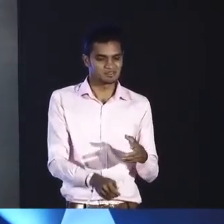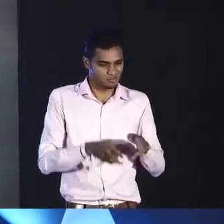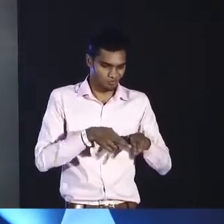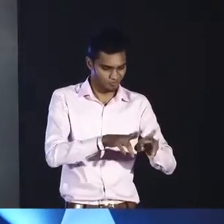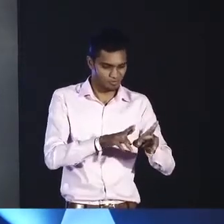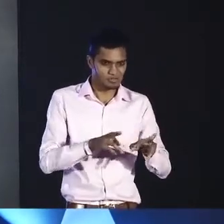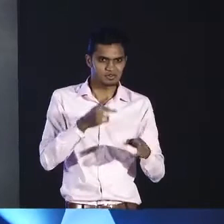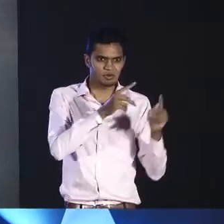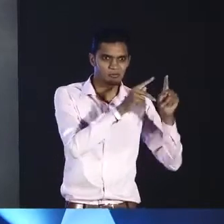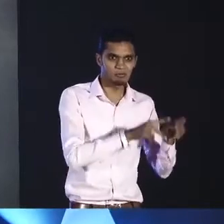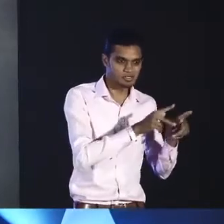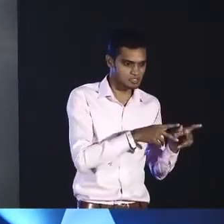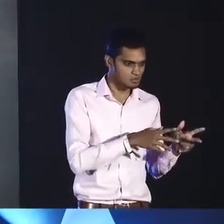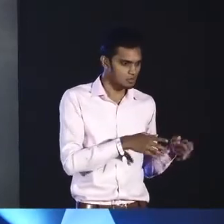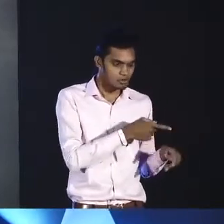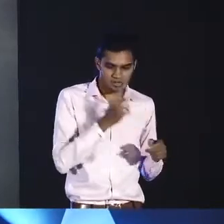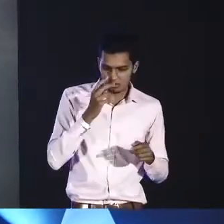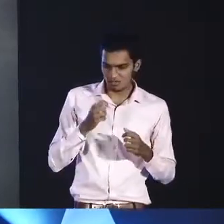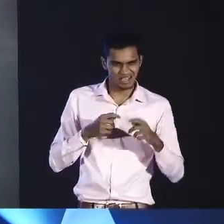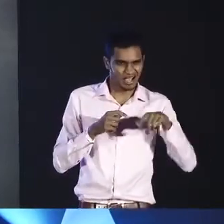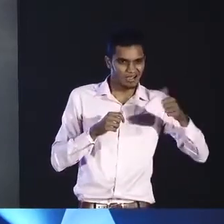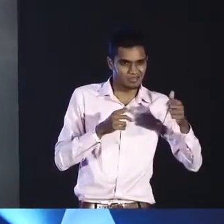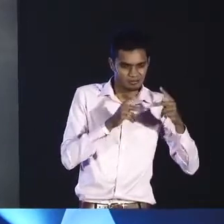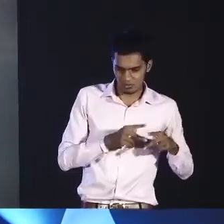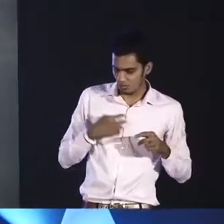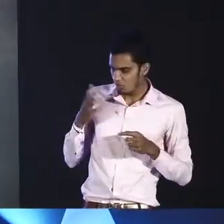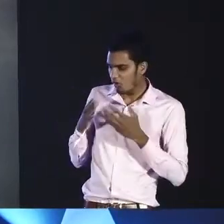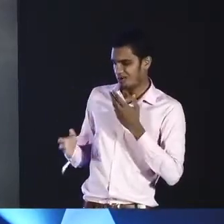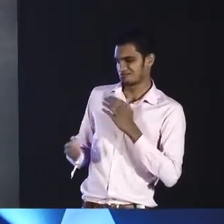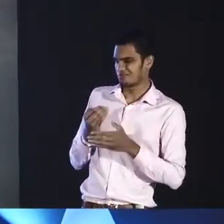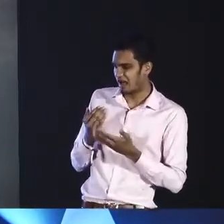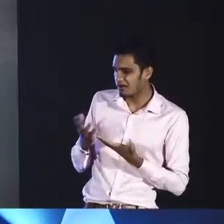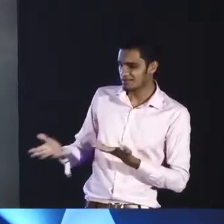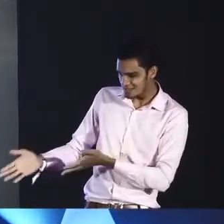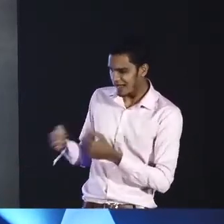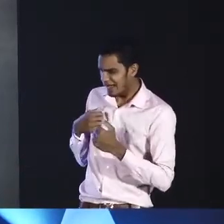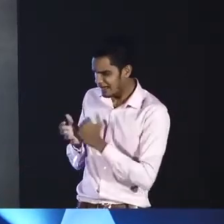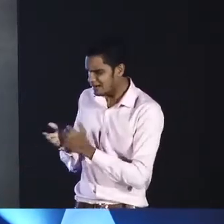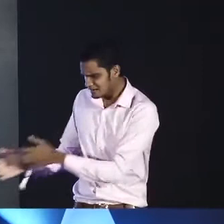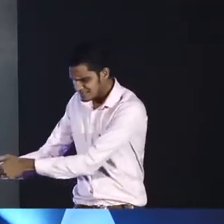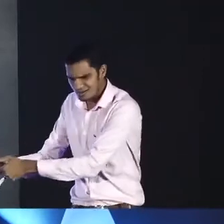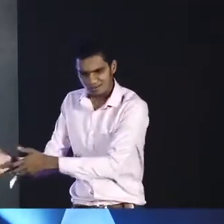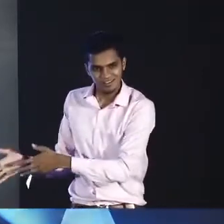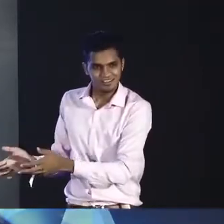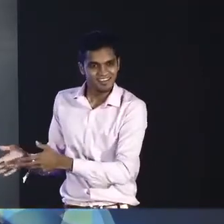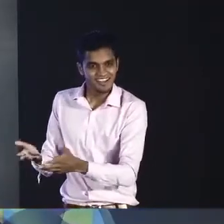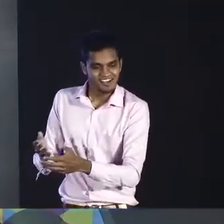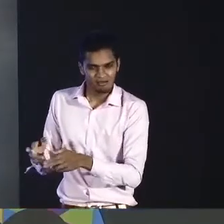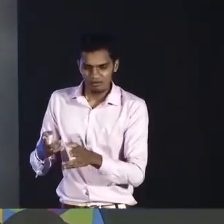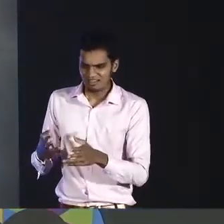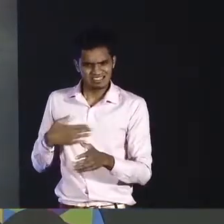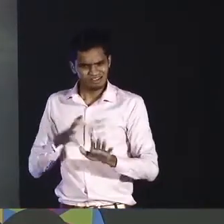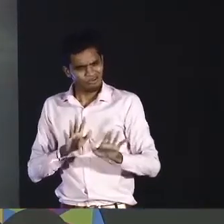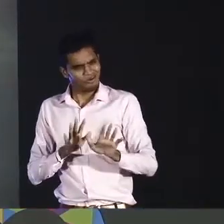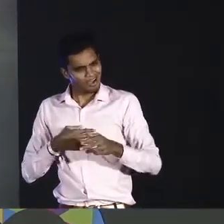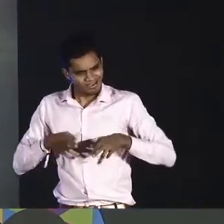this man told, oh, you papa, you're standing outside. No, I'll help you out." And before I could protest, he dragged me from one side of the road to the other